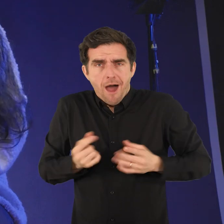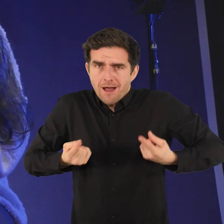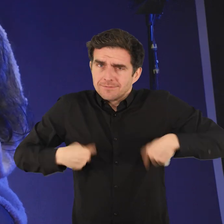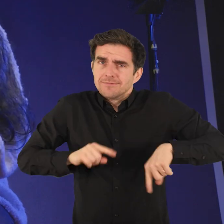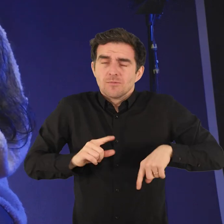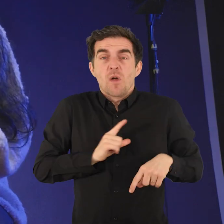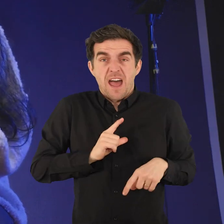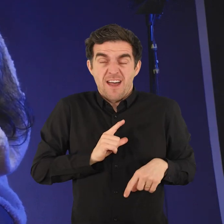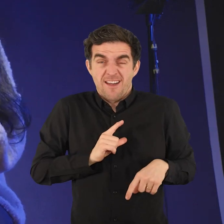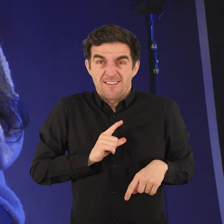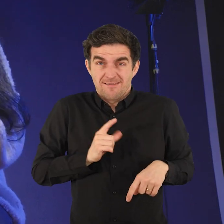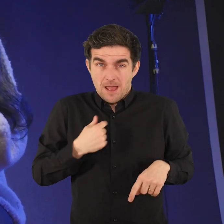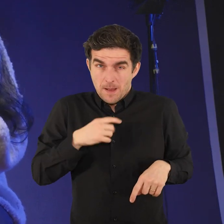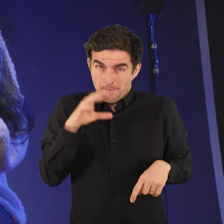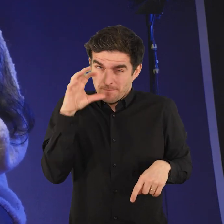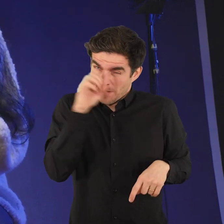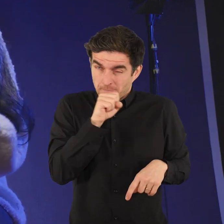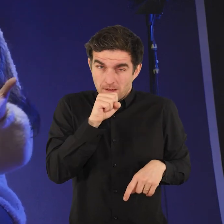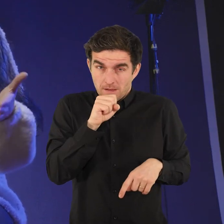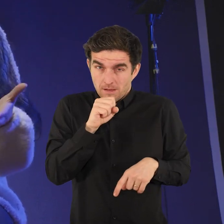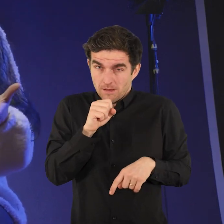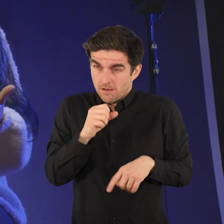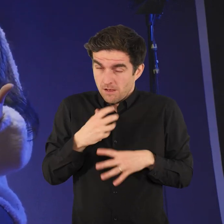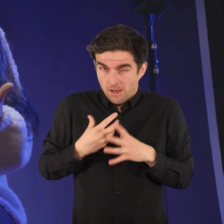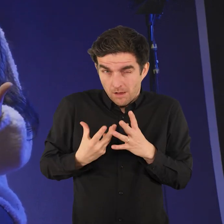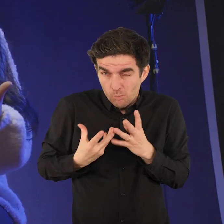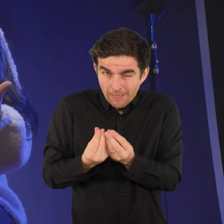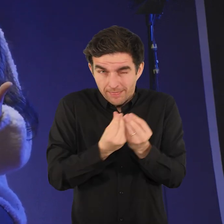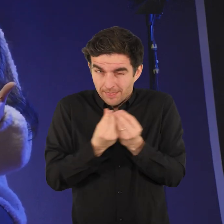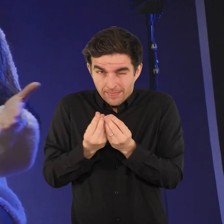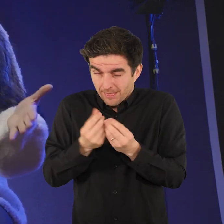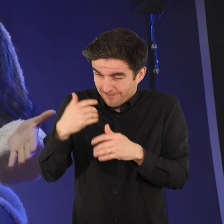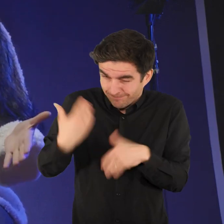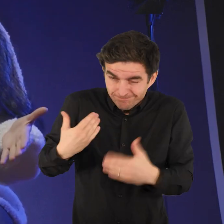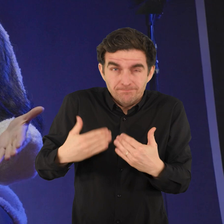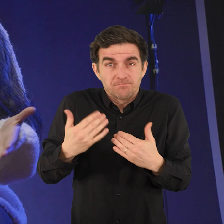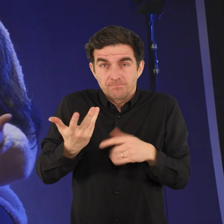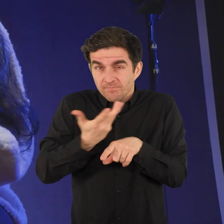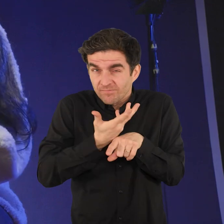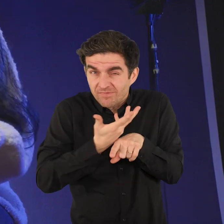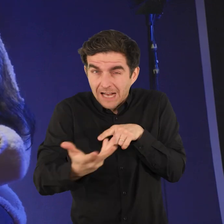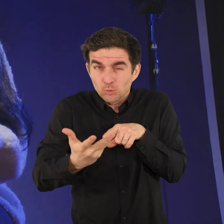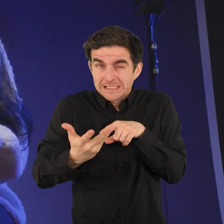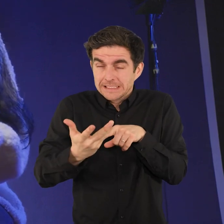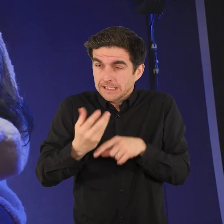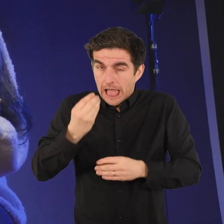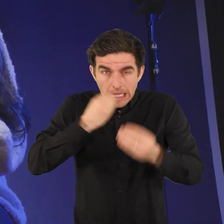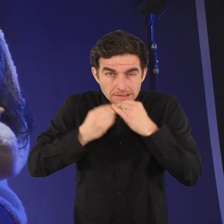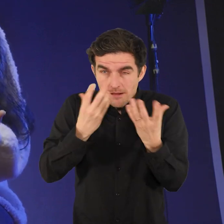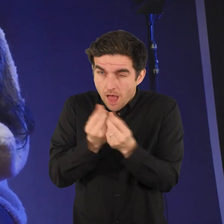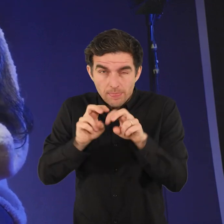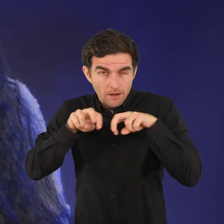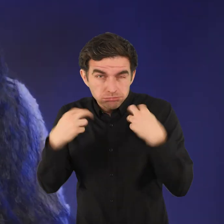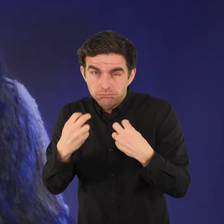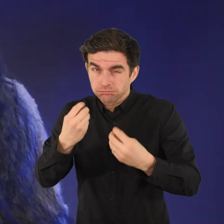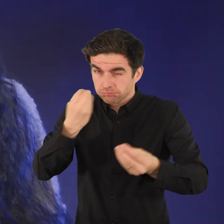for us because I remember you work with them for 5 weeks, shoulder to shoulder. You eat with